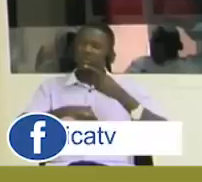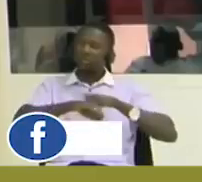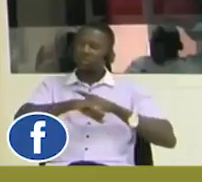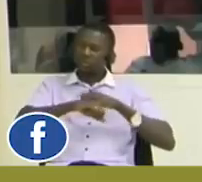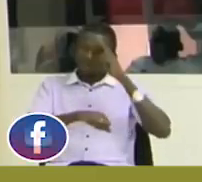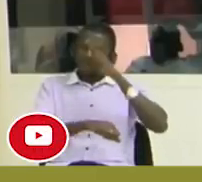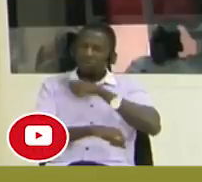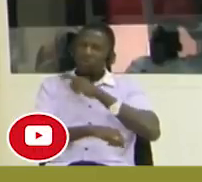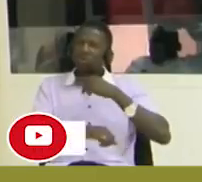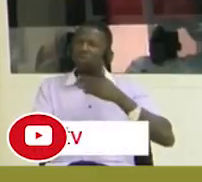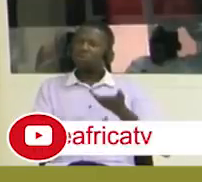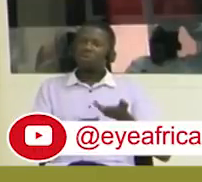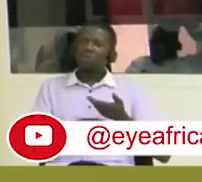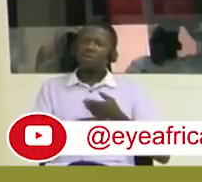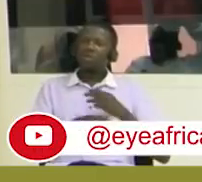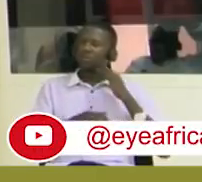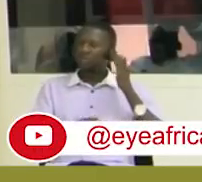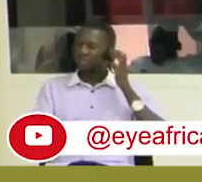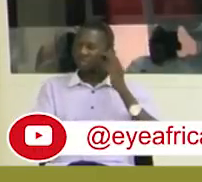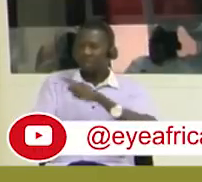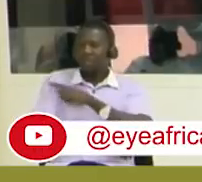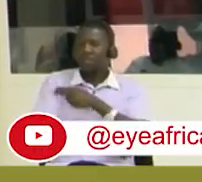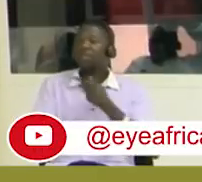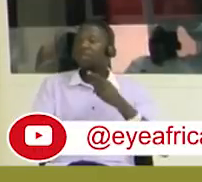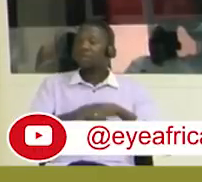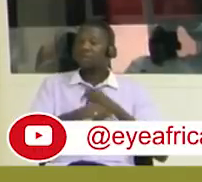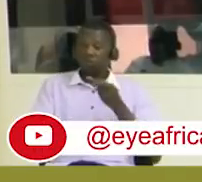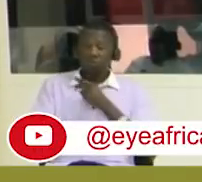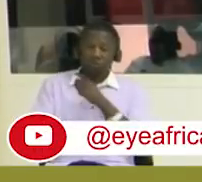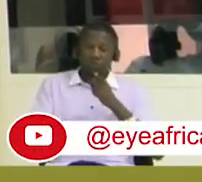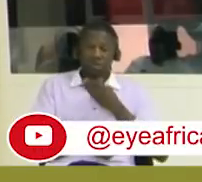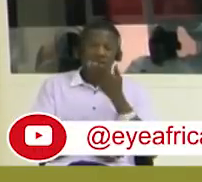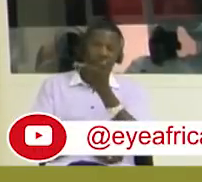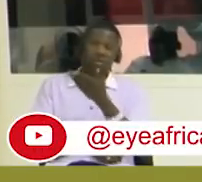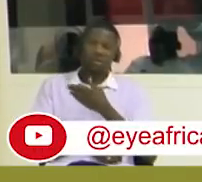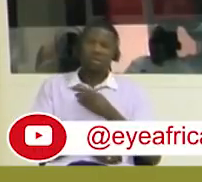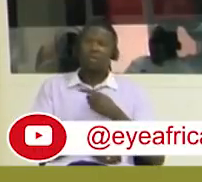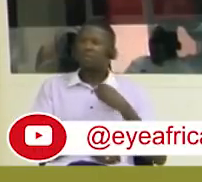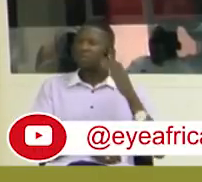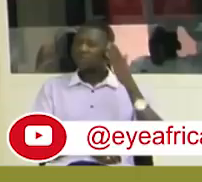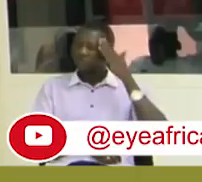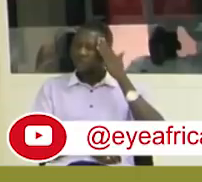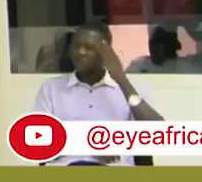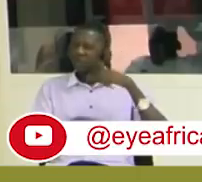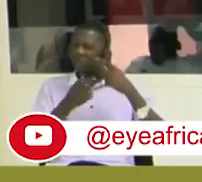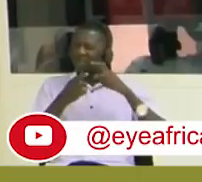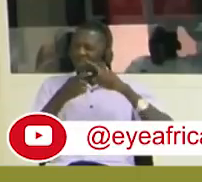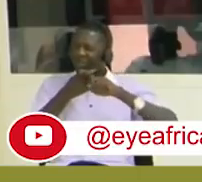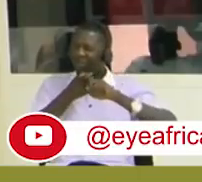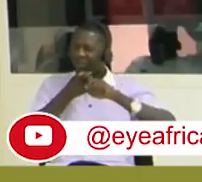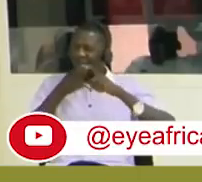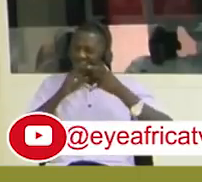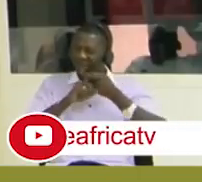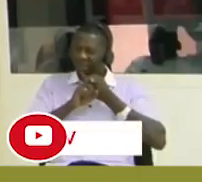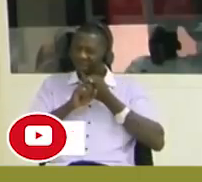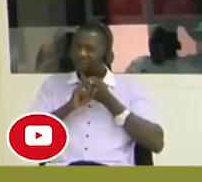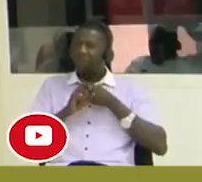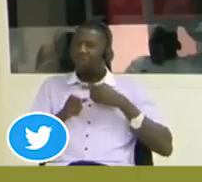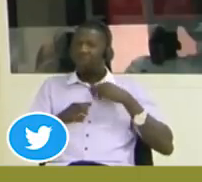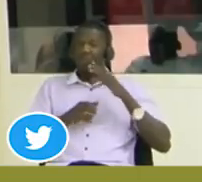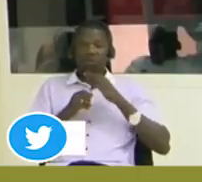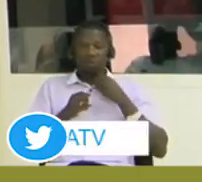time that we were there. And so once we established that connection, even though we didn't make it public,